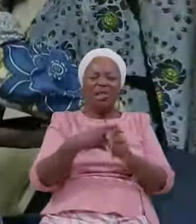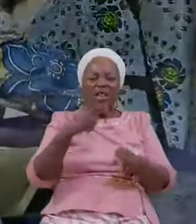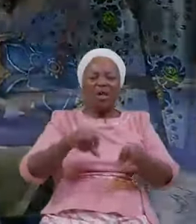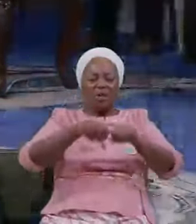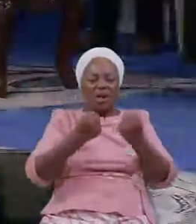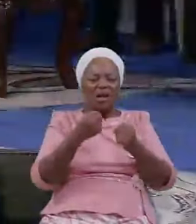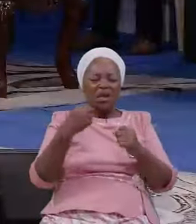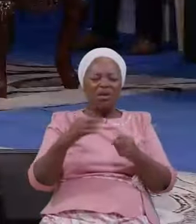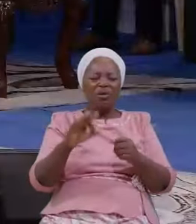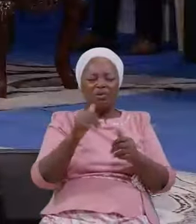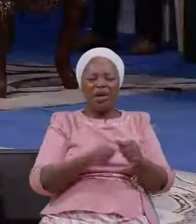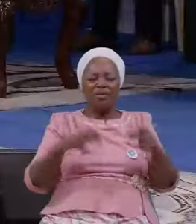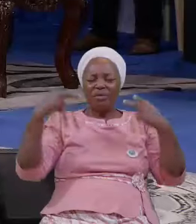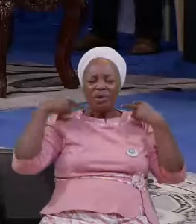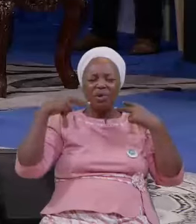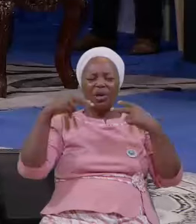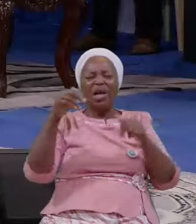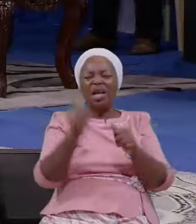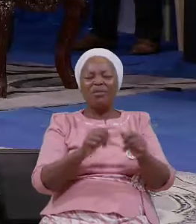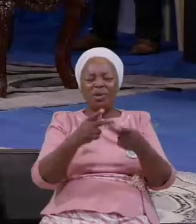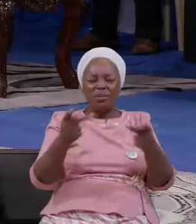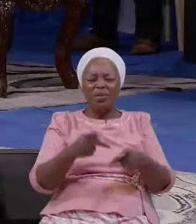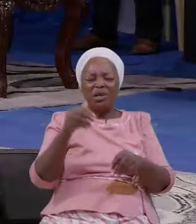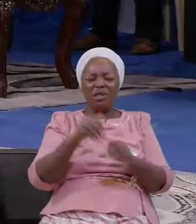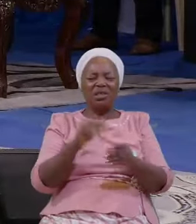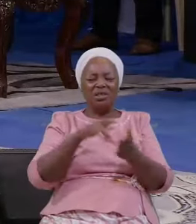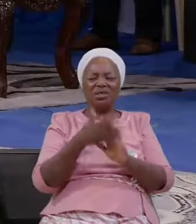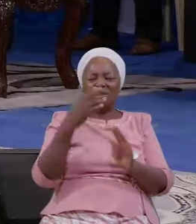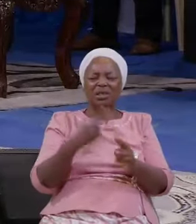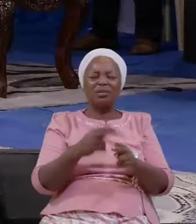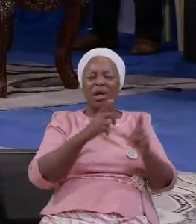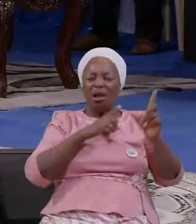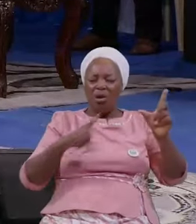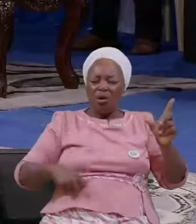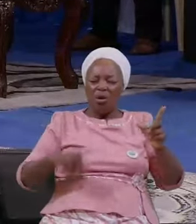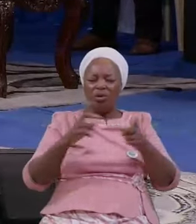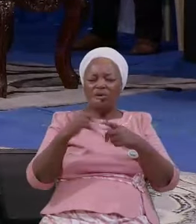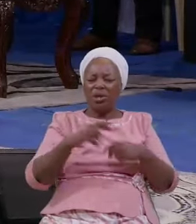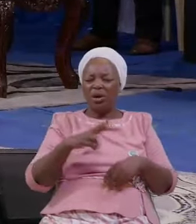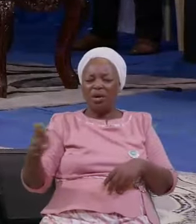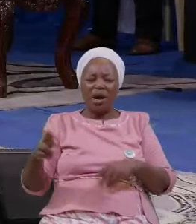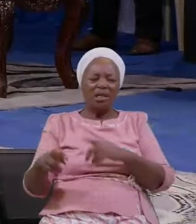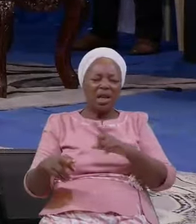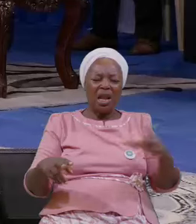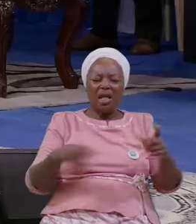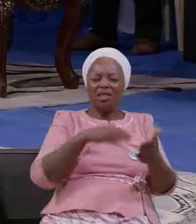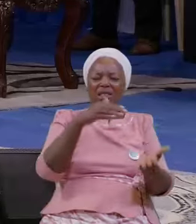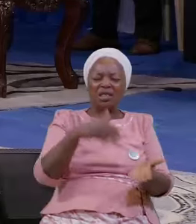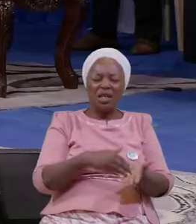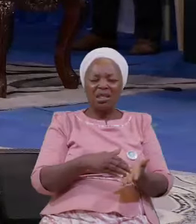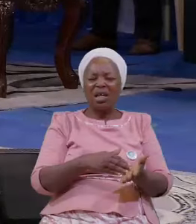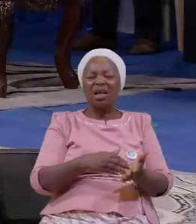yoke everywhere. Lord, to the right, to the left, to the center, and